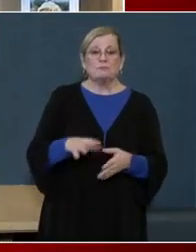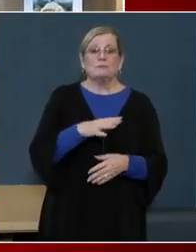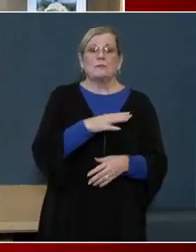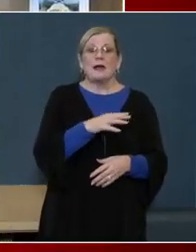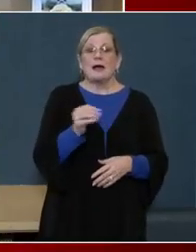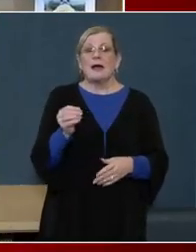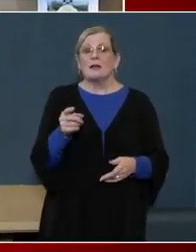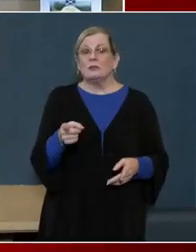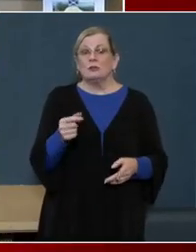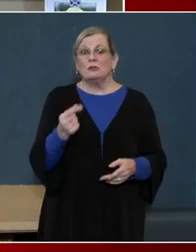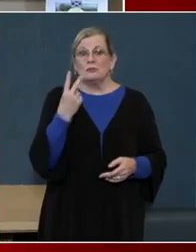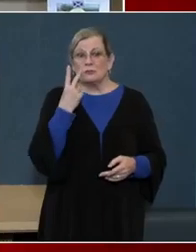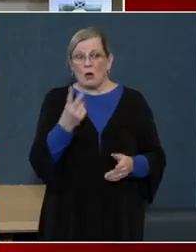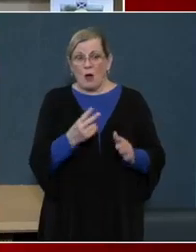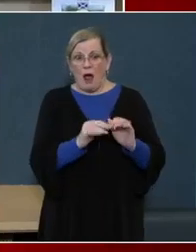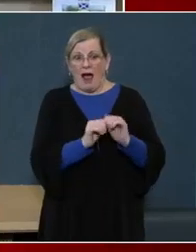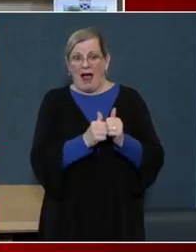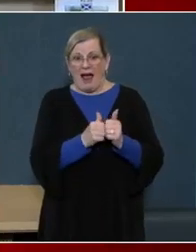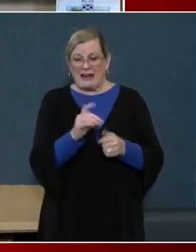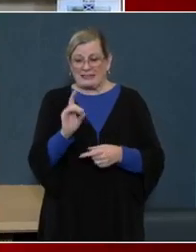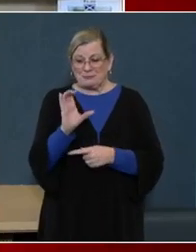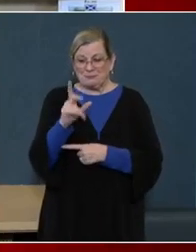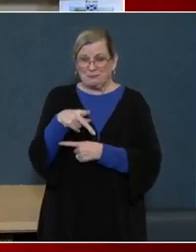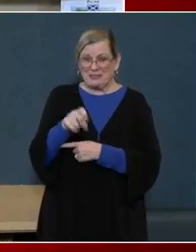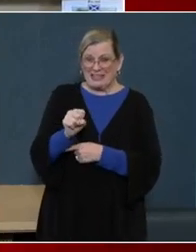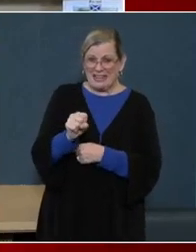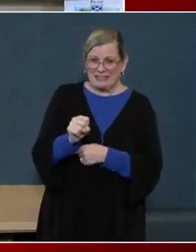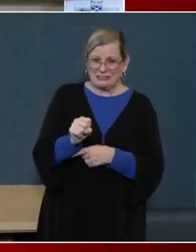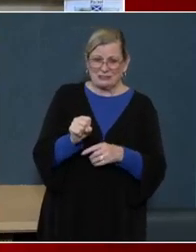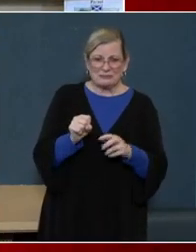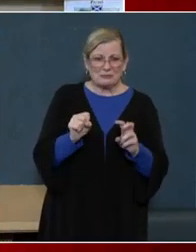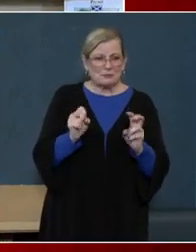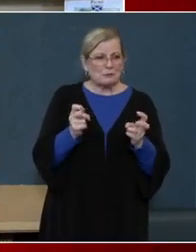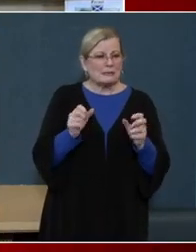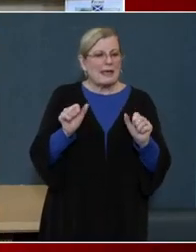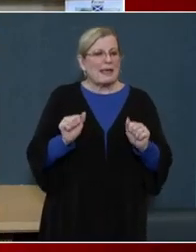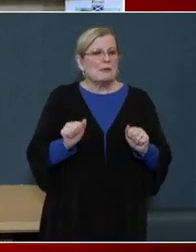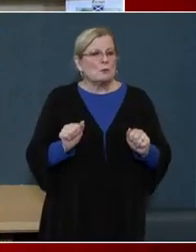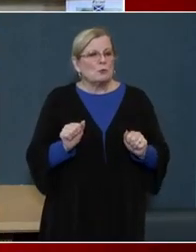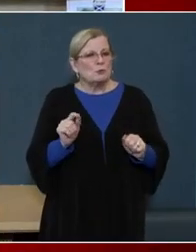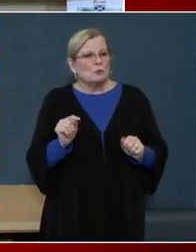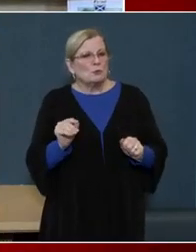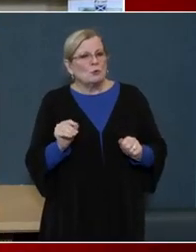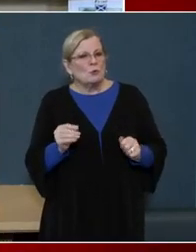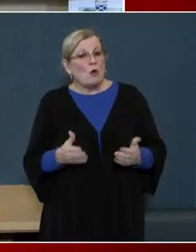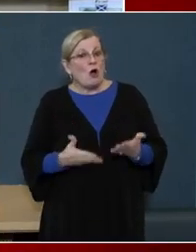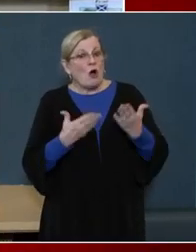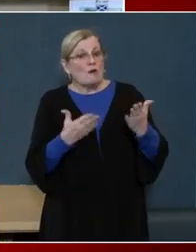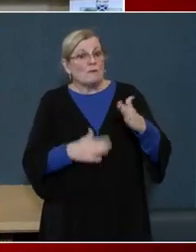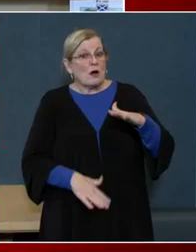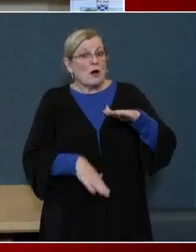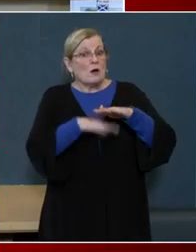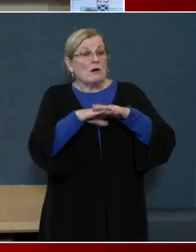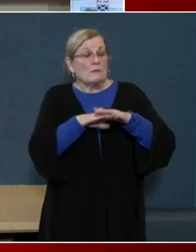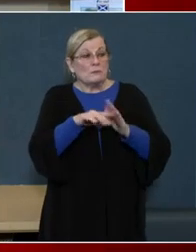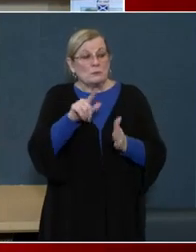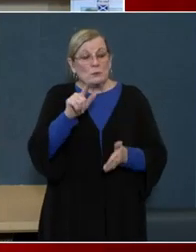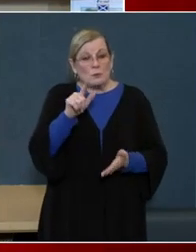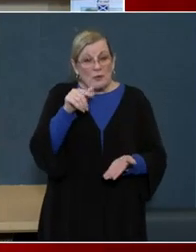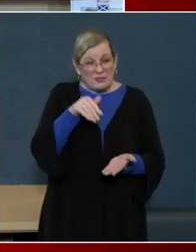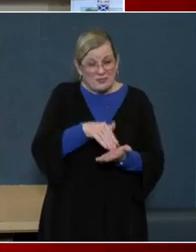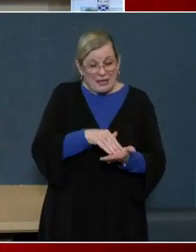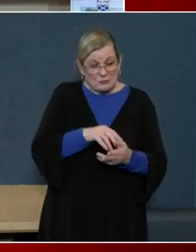DCPS will be able to offer to up to 21,000